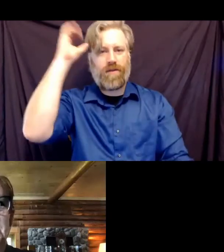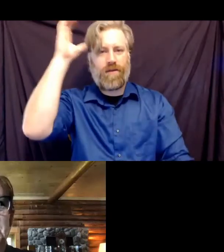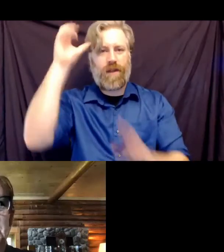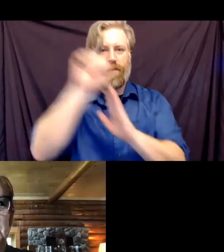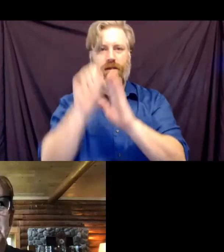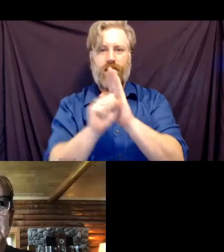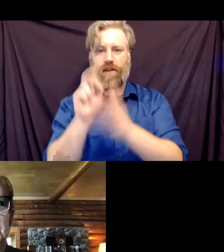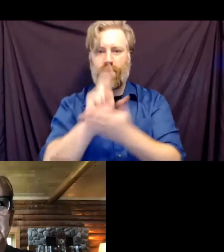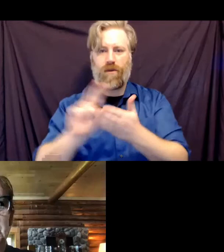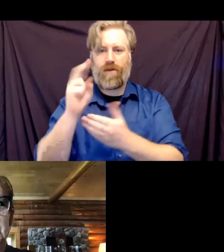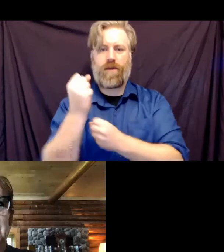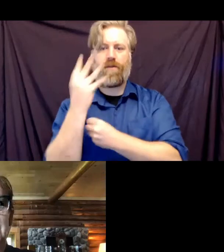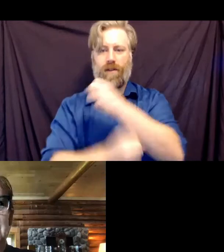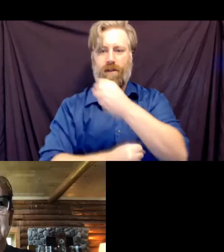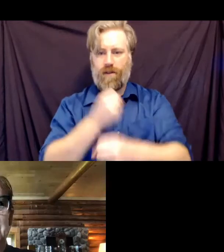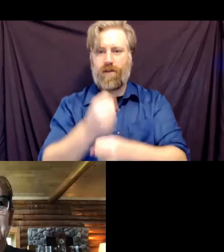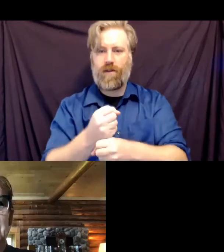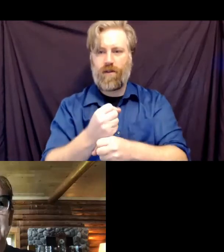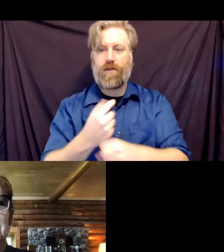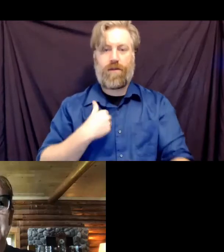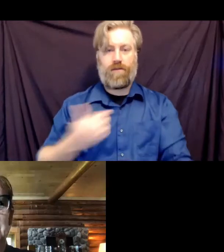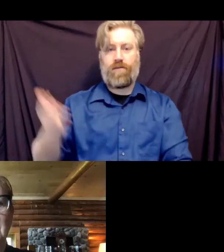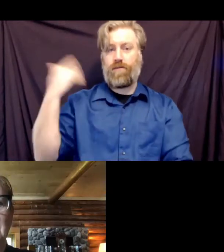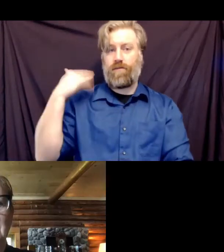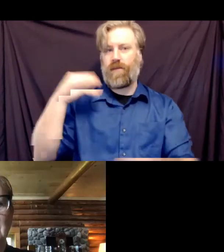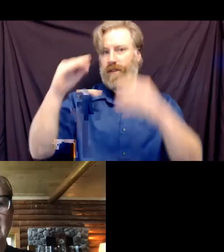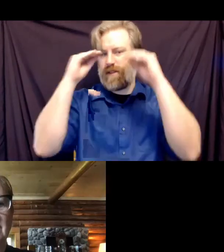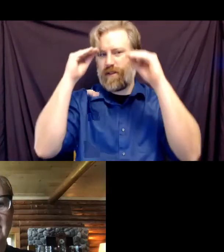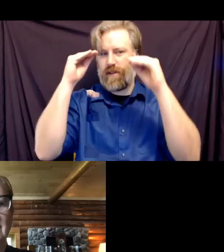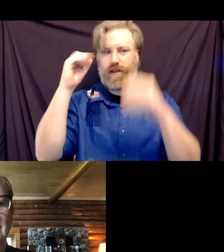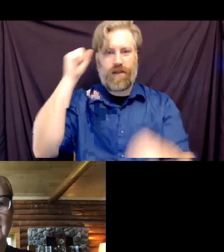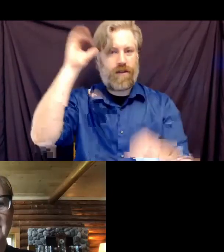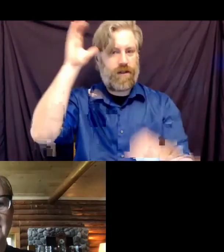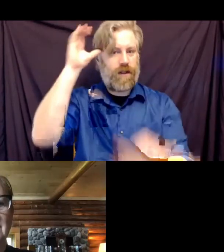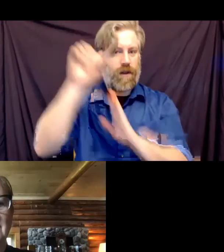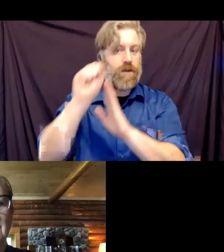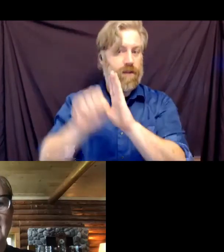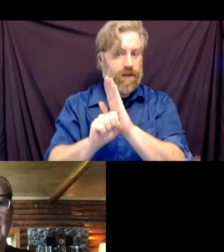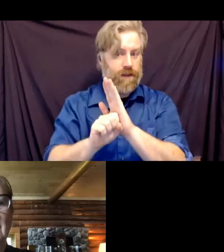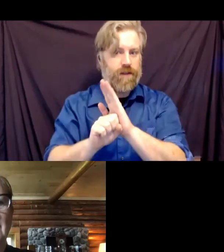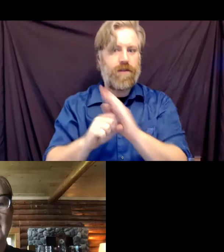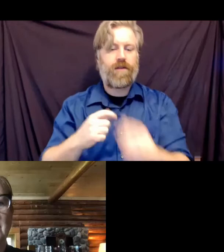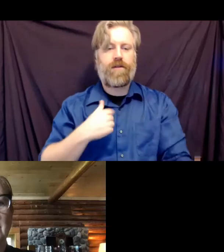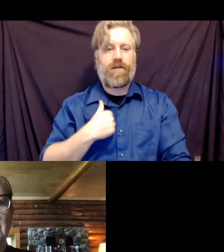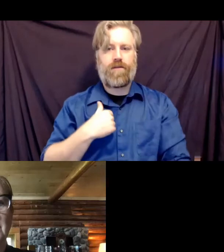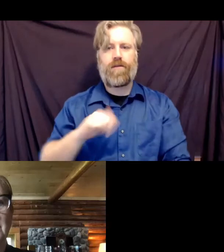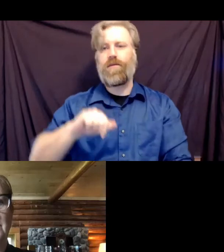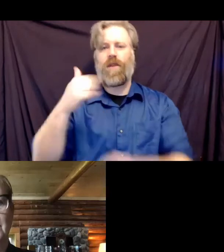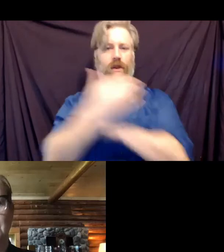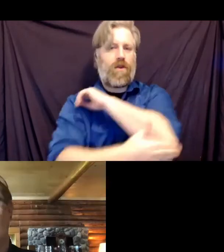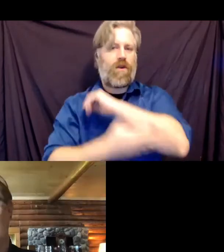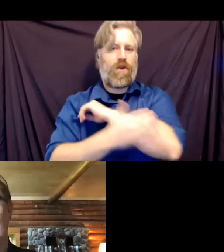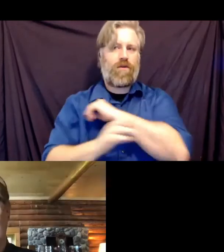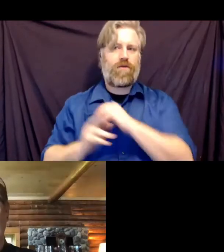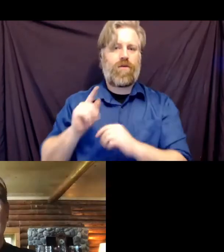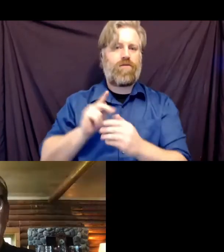many years. And I had been teaching at St. Cloud State, and I was on an overseas program in